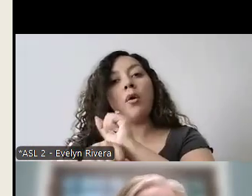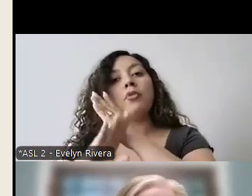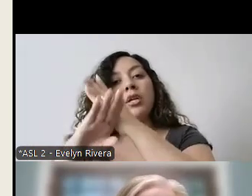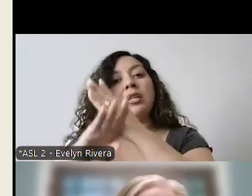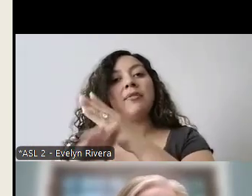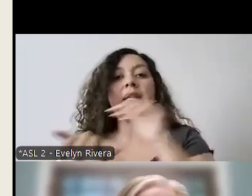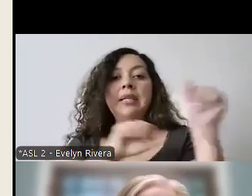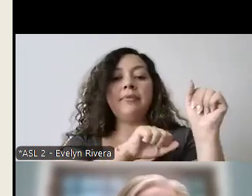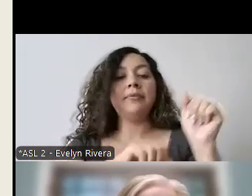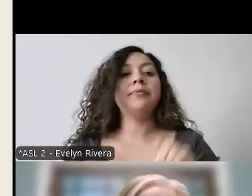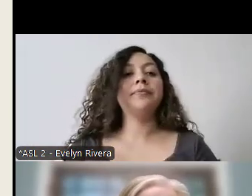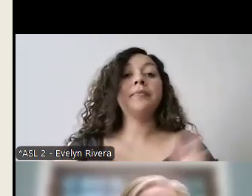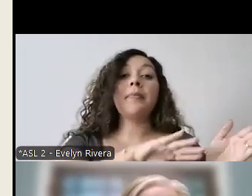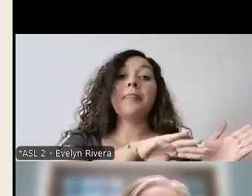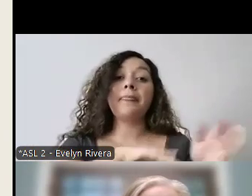slide.